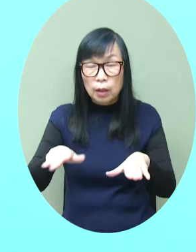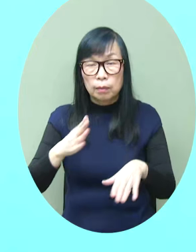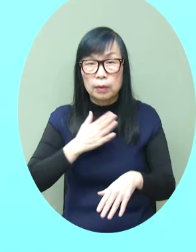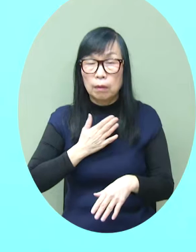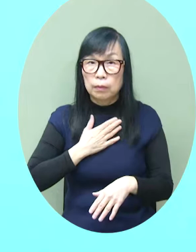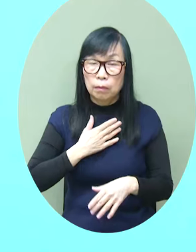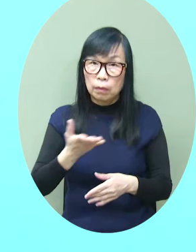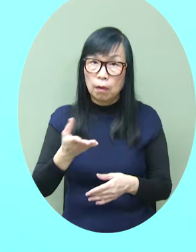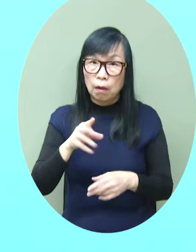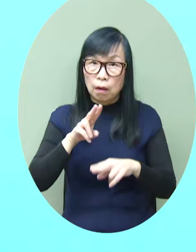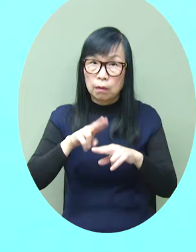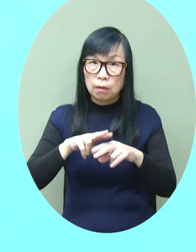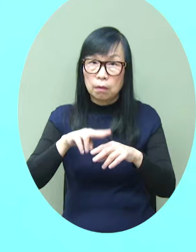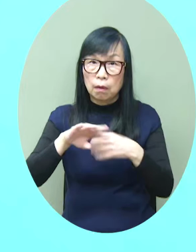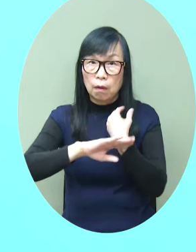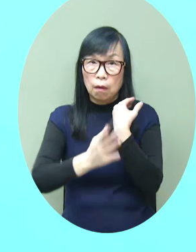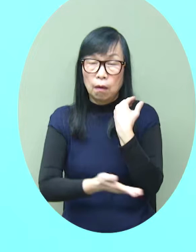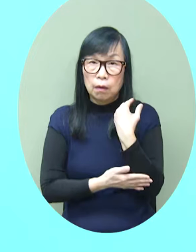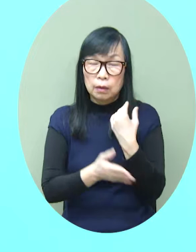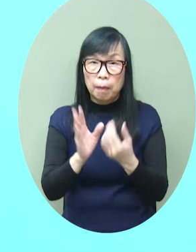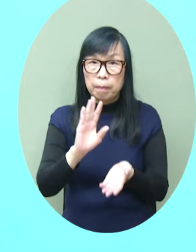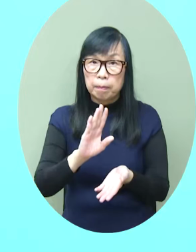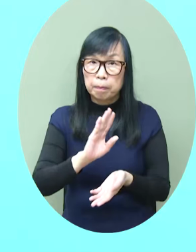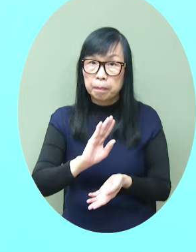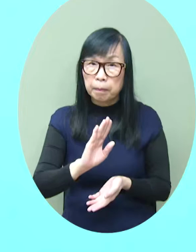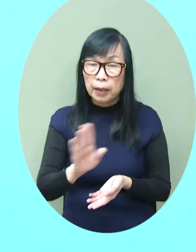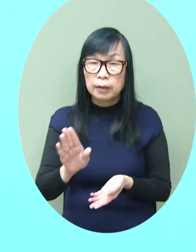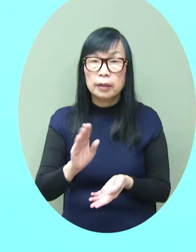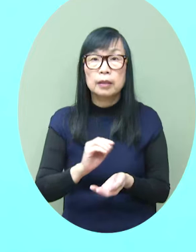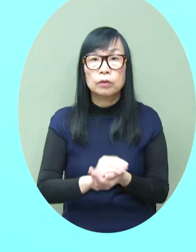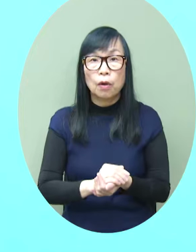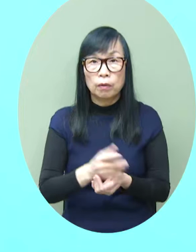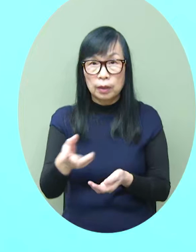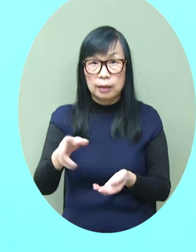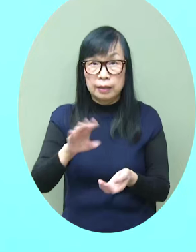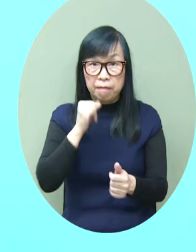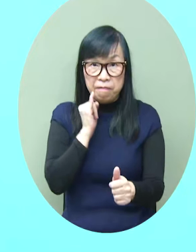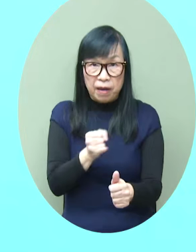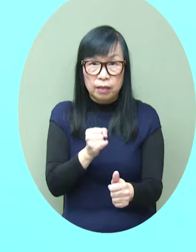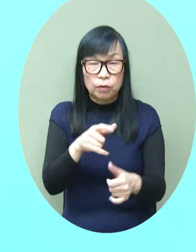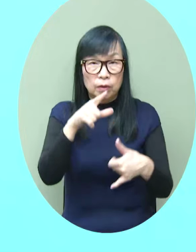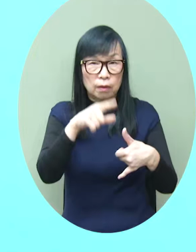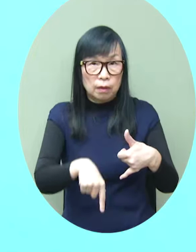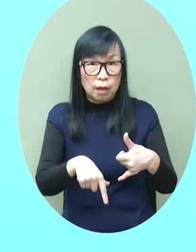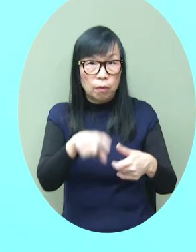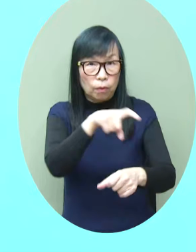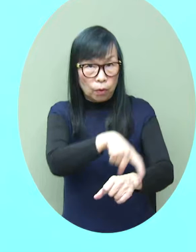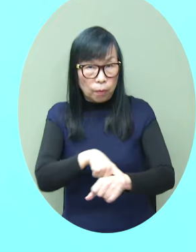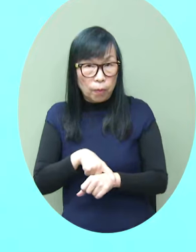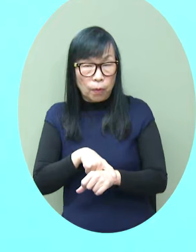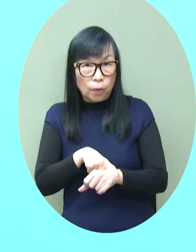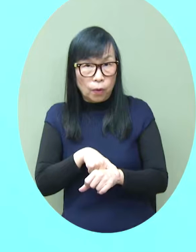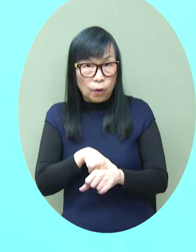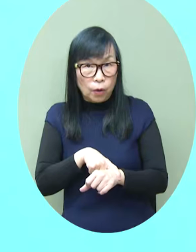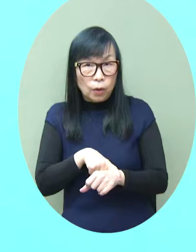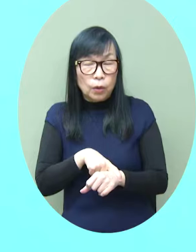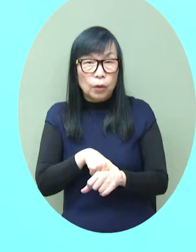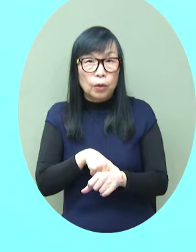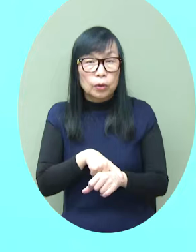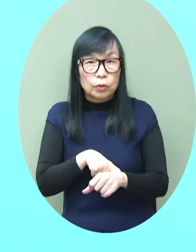just about arresting people who have committed a crime. It is also about trying to prevent and suppress